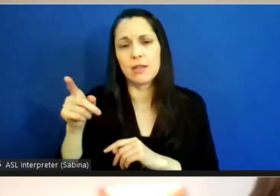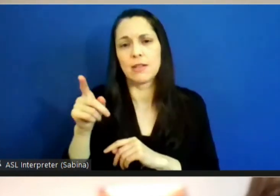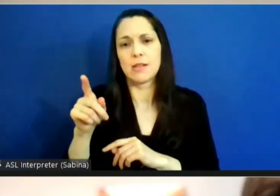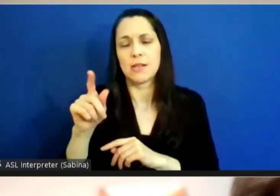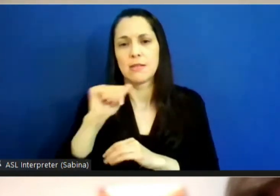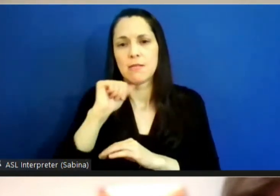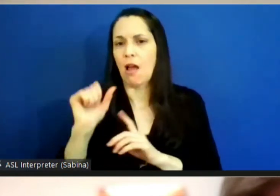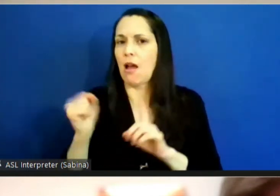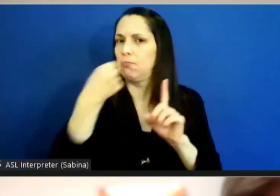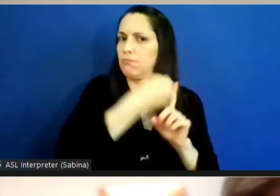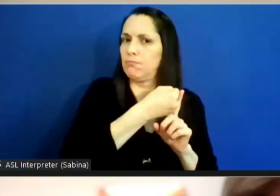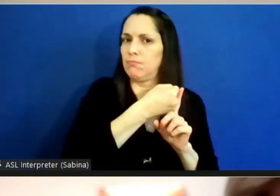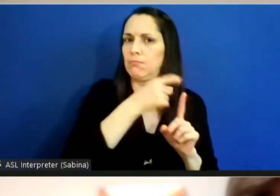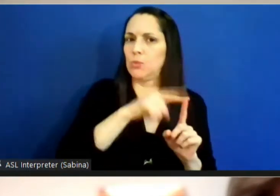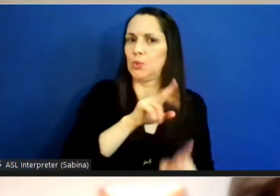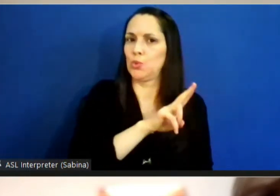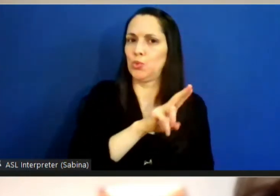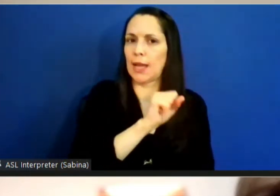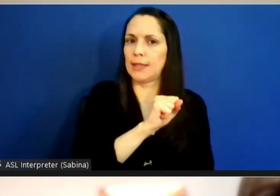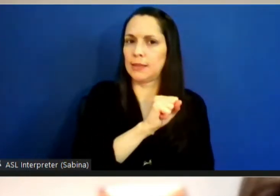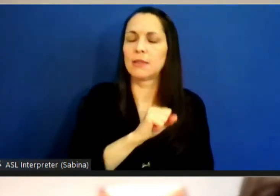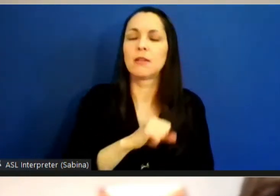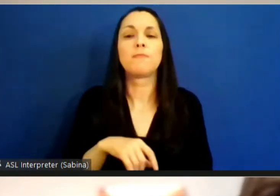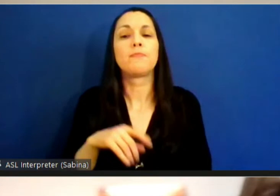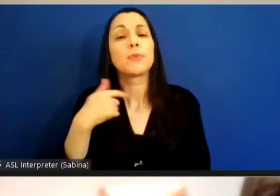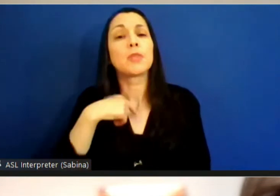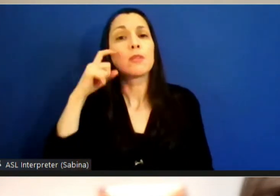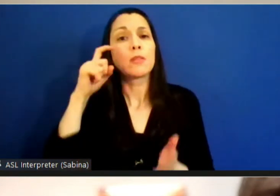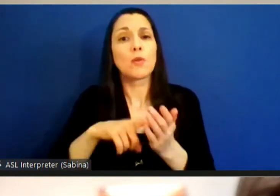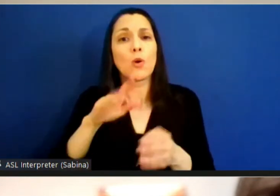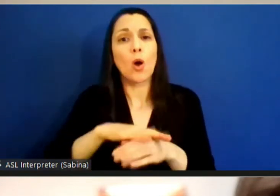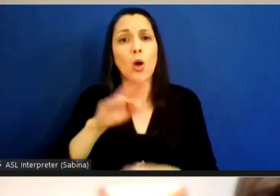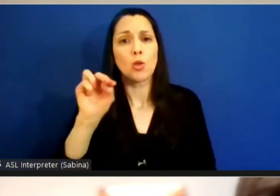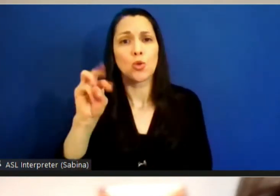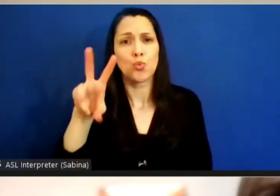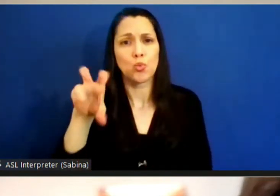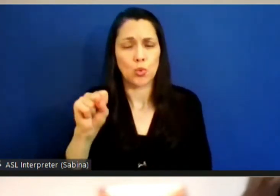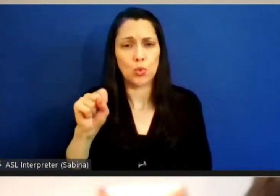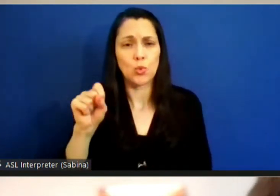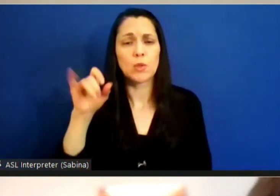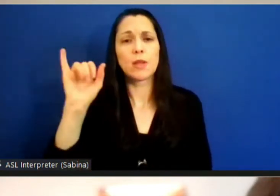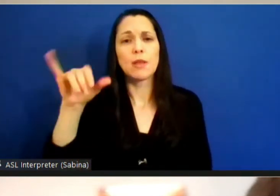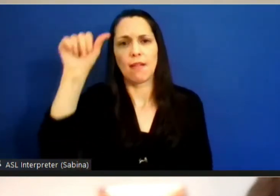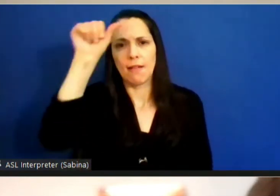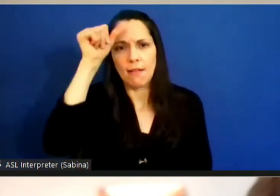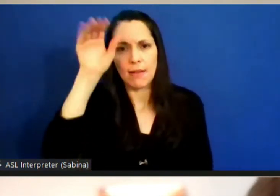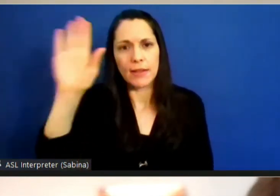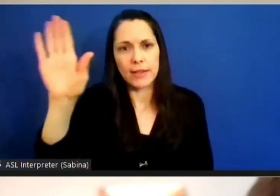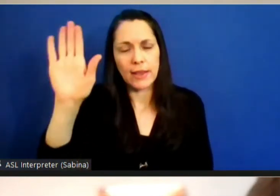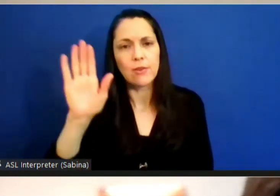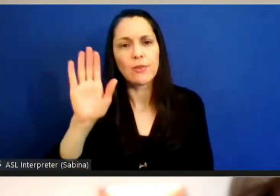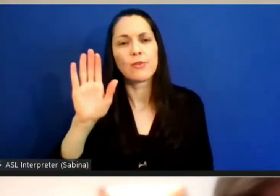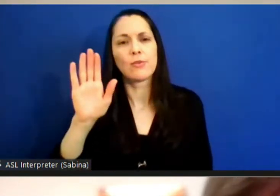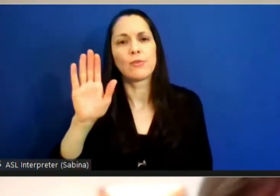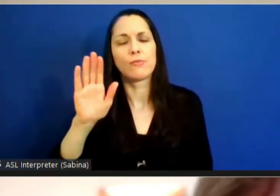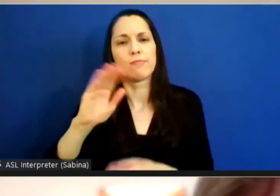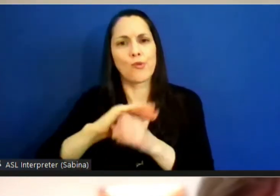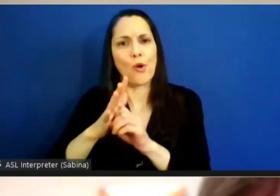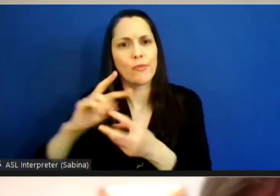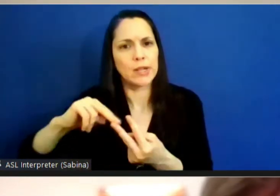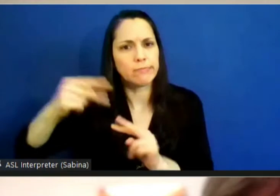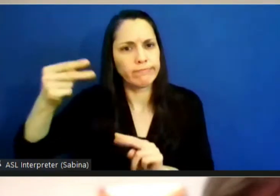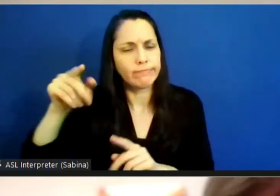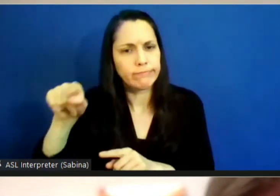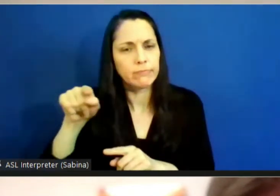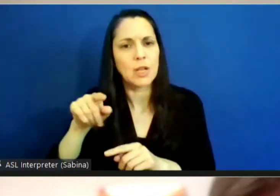Hemisphere. The other variant that we're seeing a lot in the news is the Indian variant, and that's sometimes referred